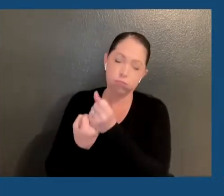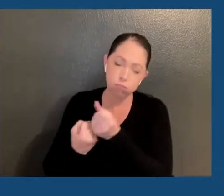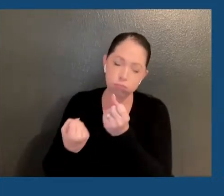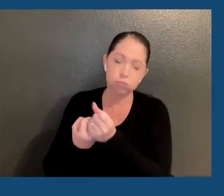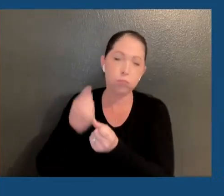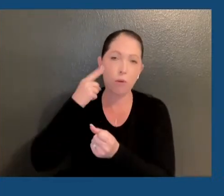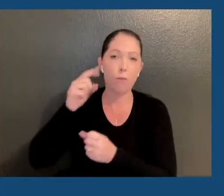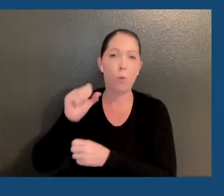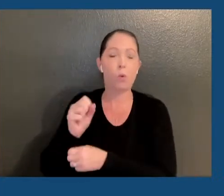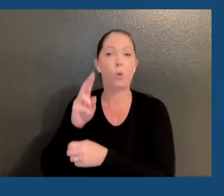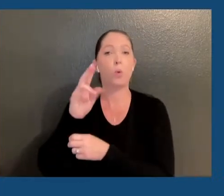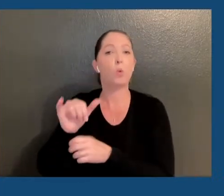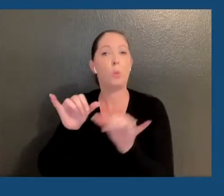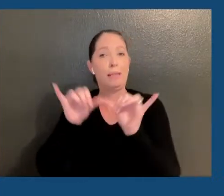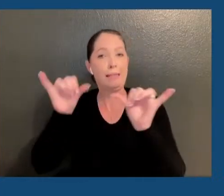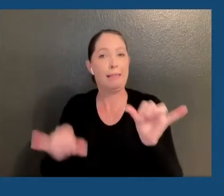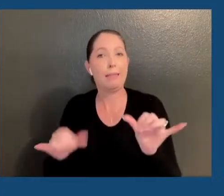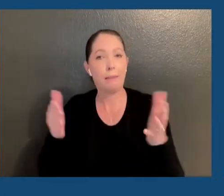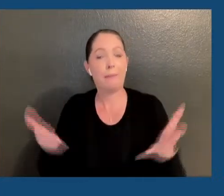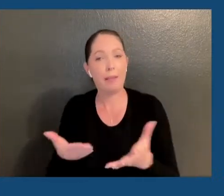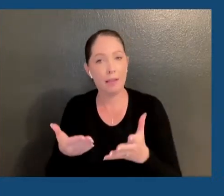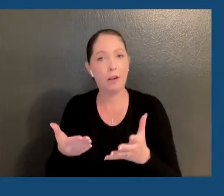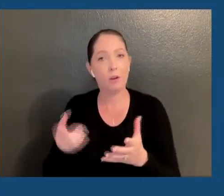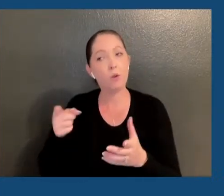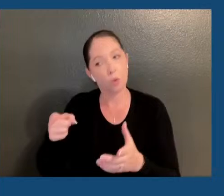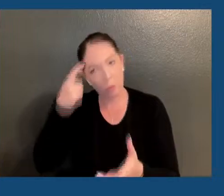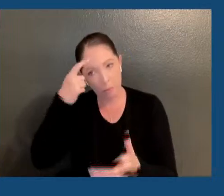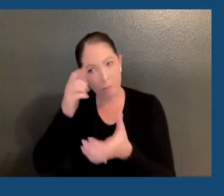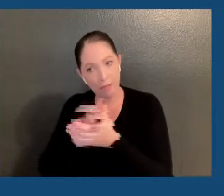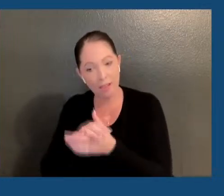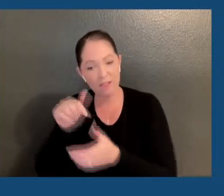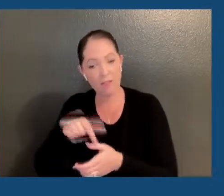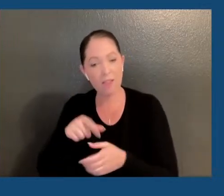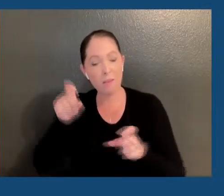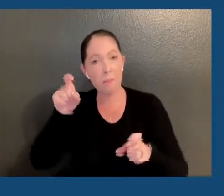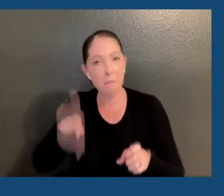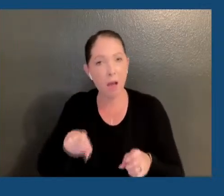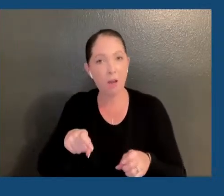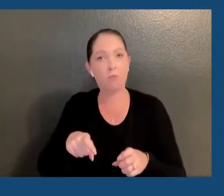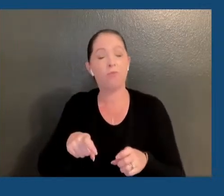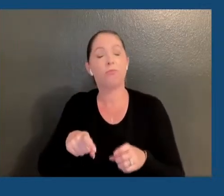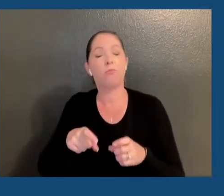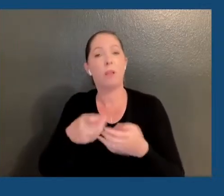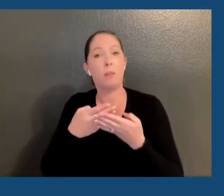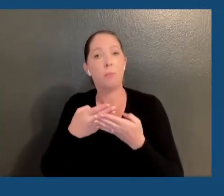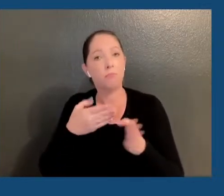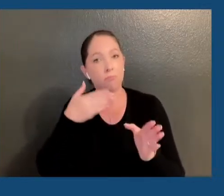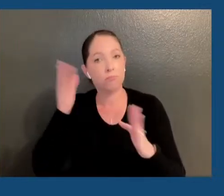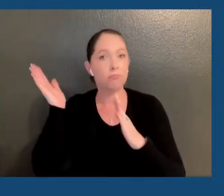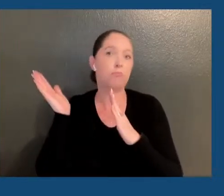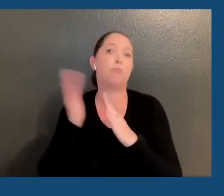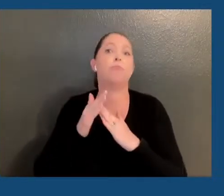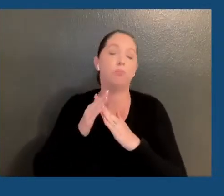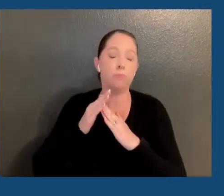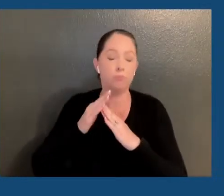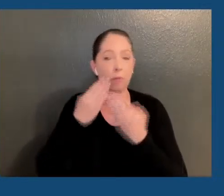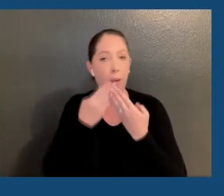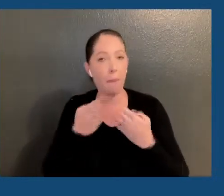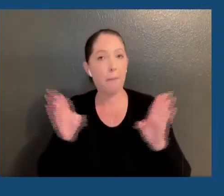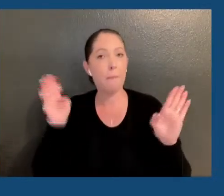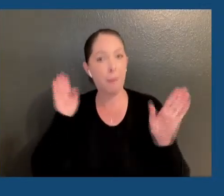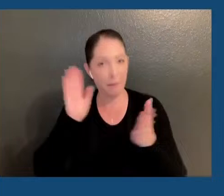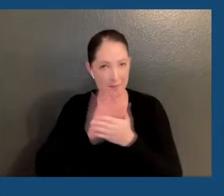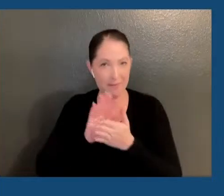belief that the SUNY system can and must be the best public system of higher education in the nation. Excellence, that's right.